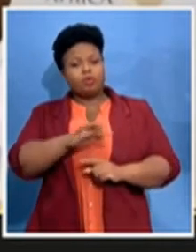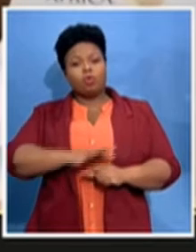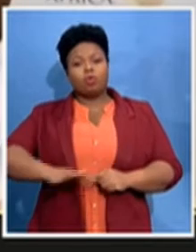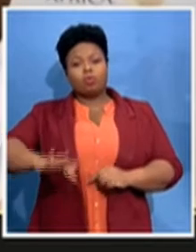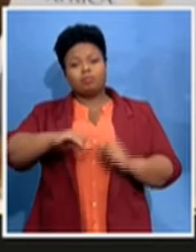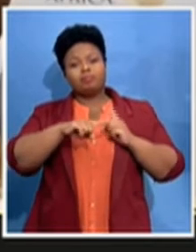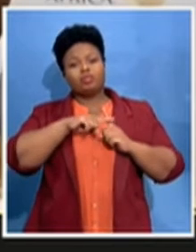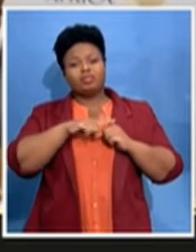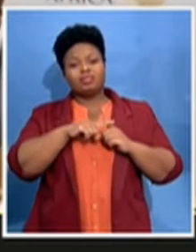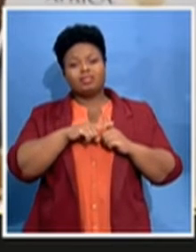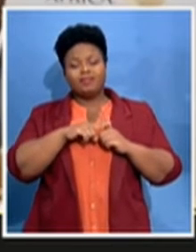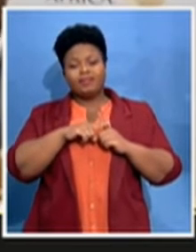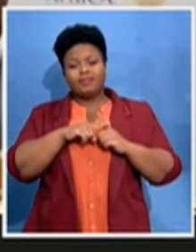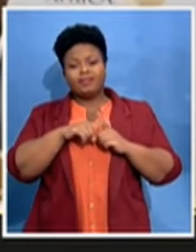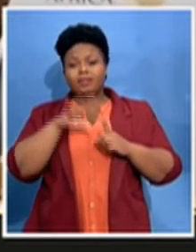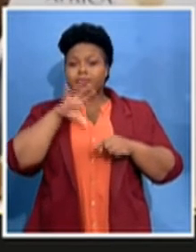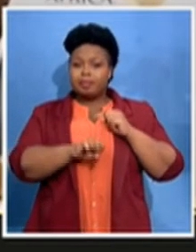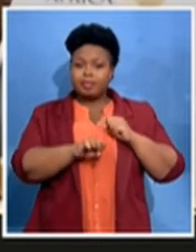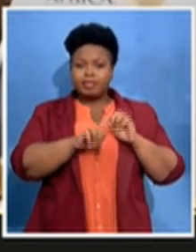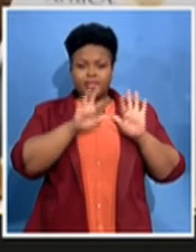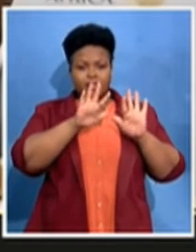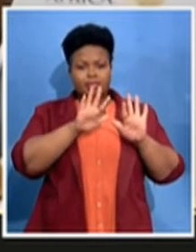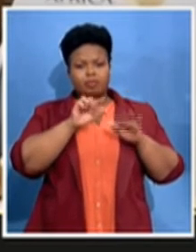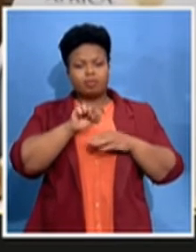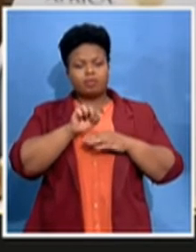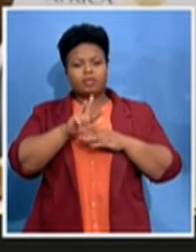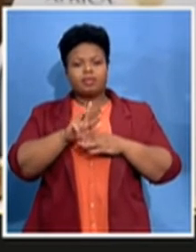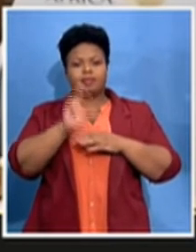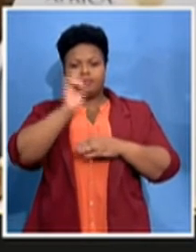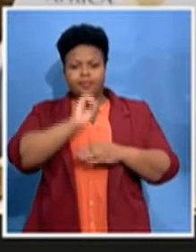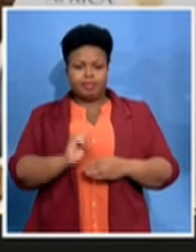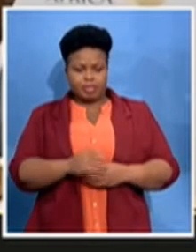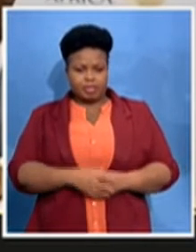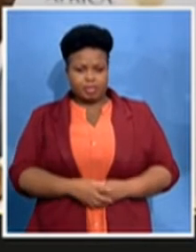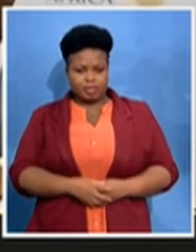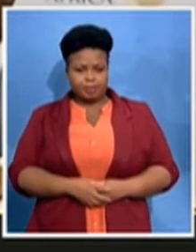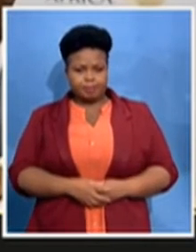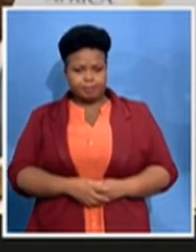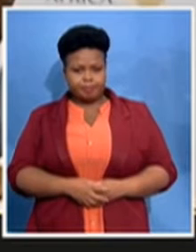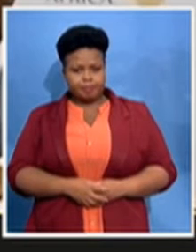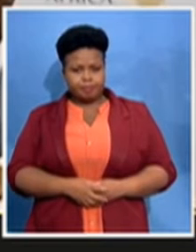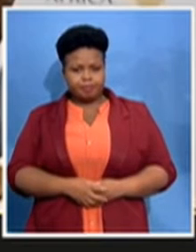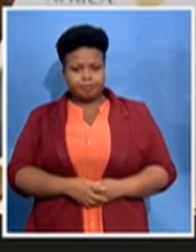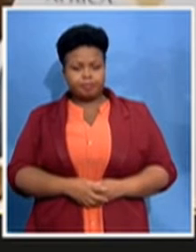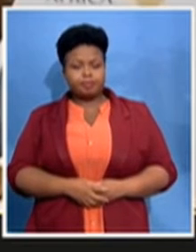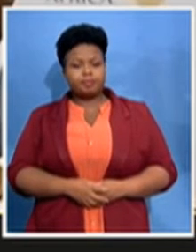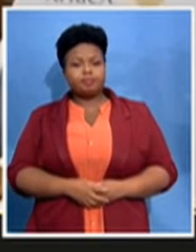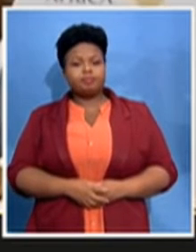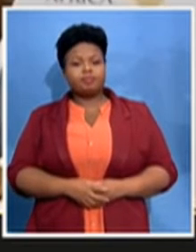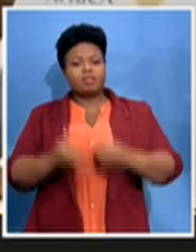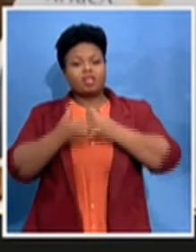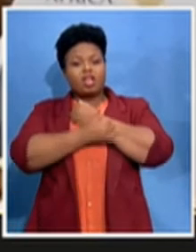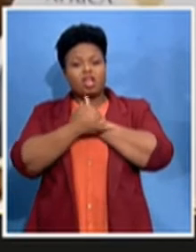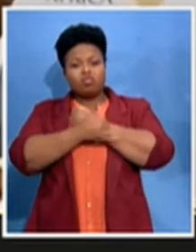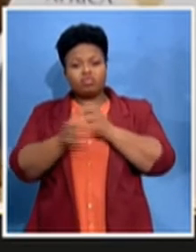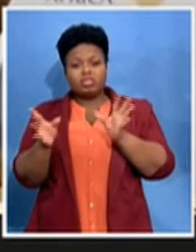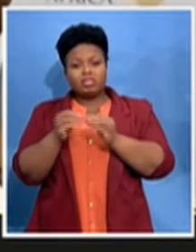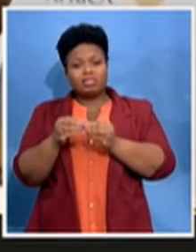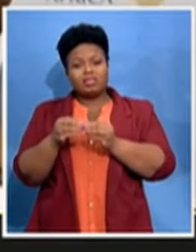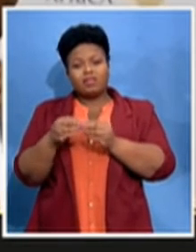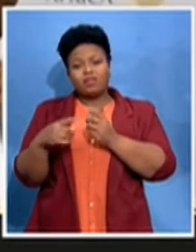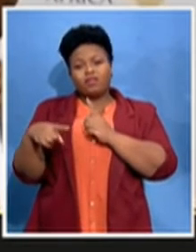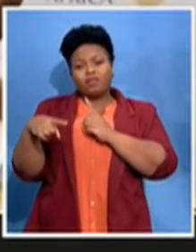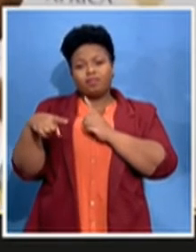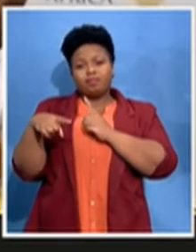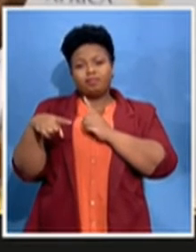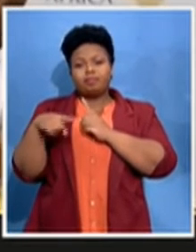10.9%. For the 2 member states have a test positivity rate of above 5%,